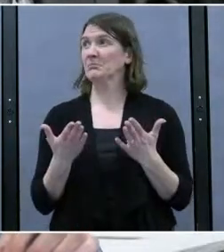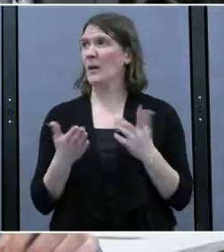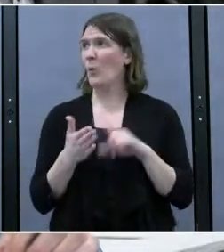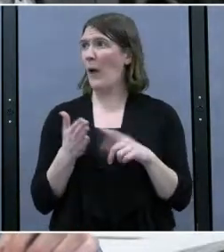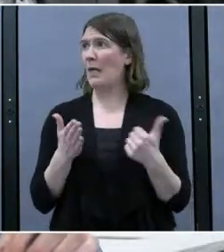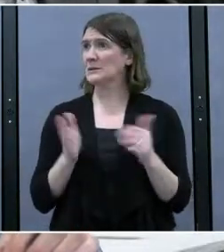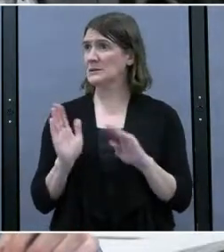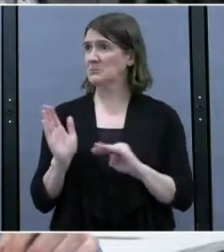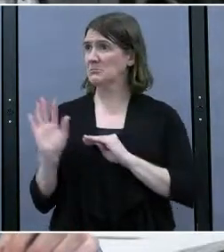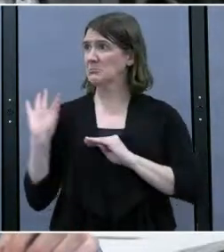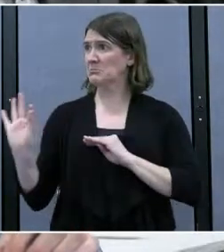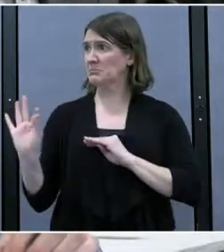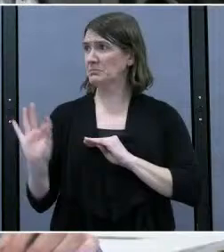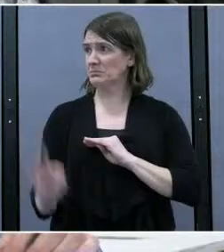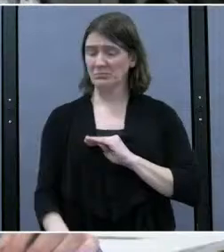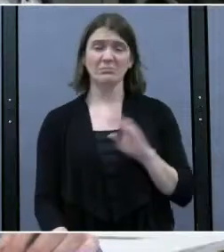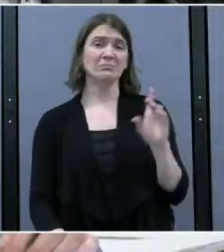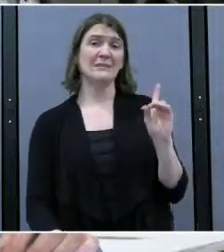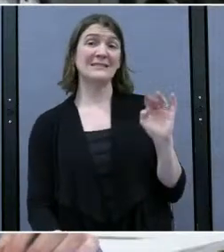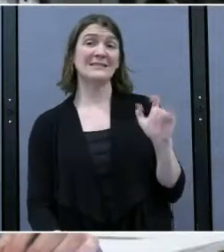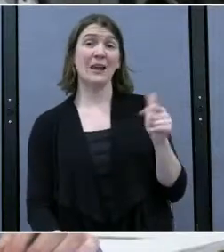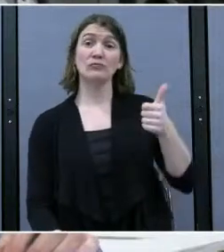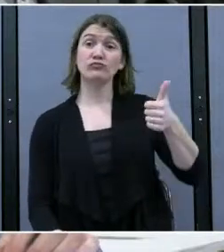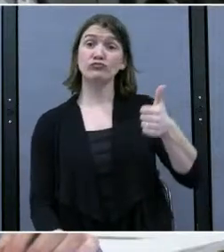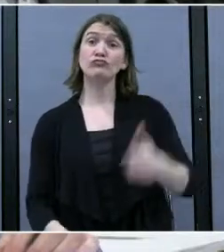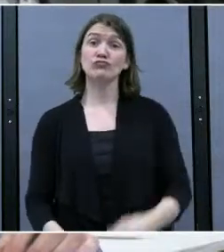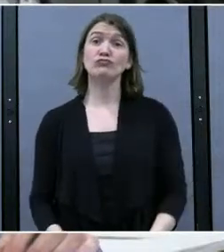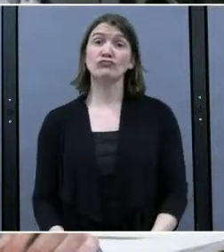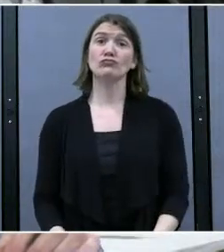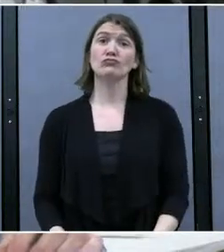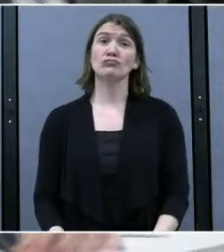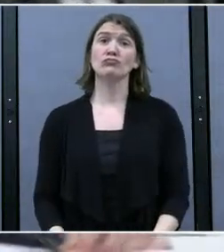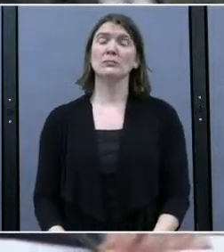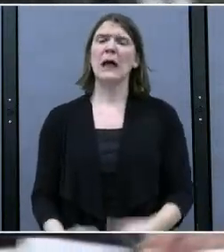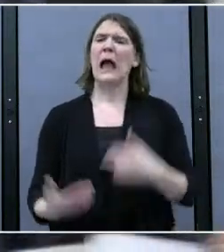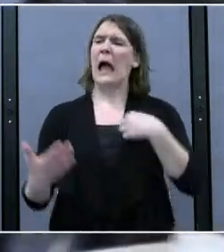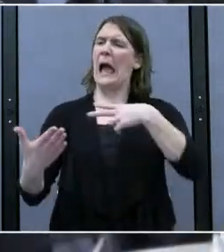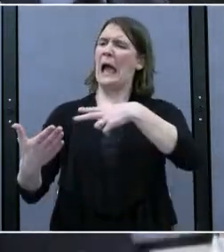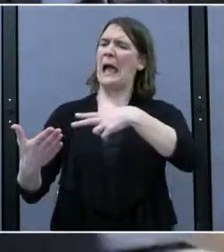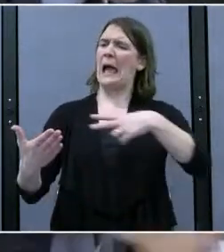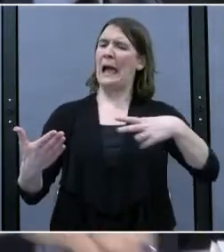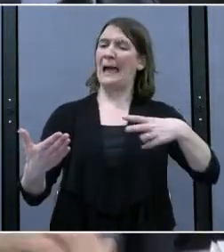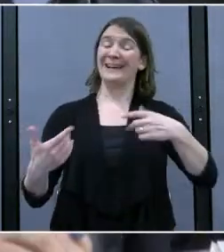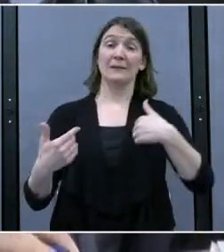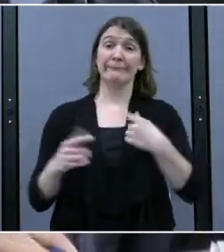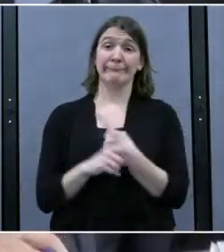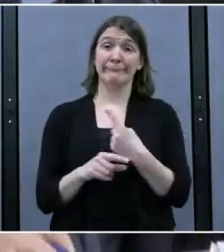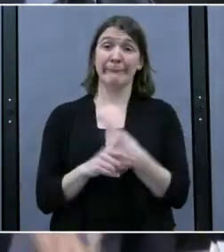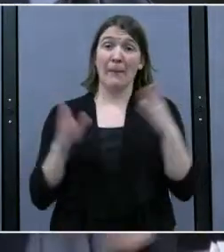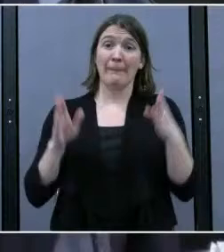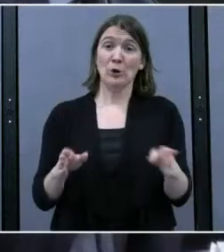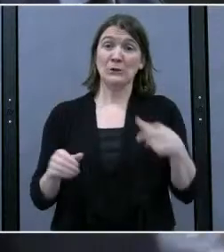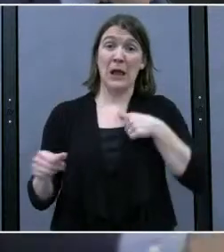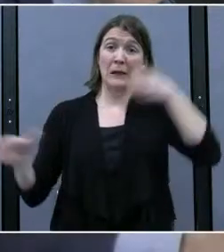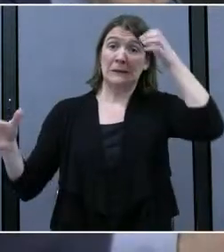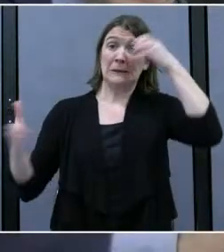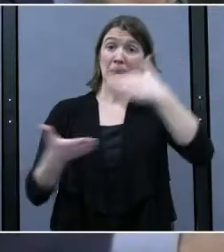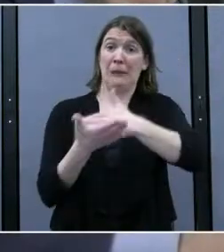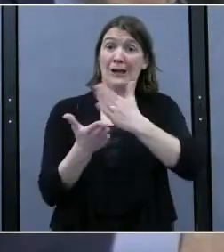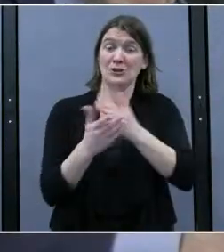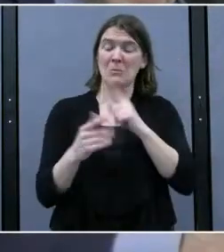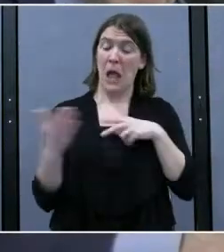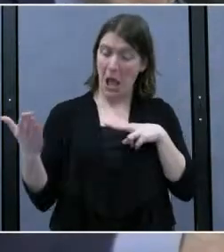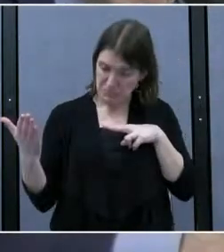think that. Yeah, no, I think that's good. I mean, I guess the way I read it with my sort of more layperson's eyes is